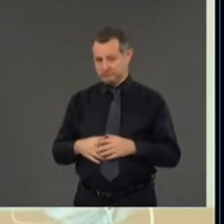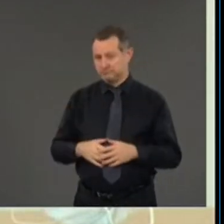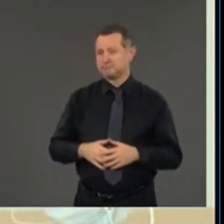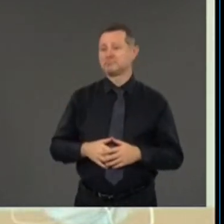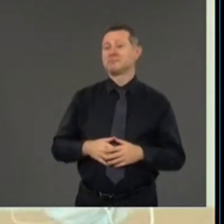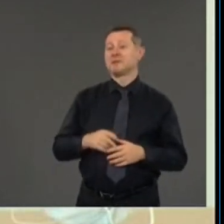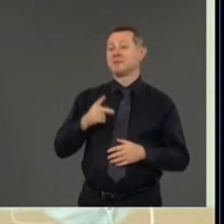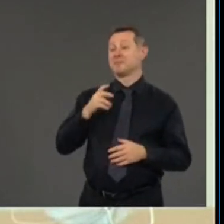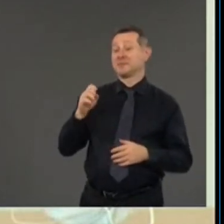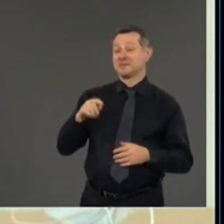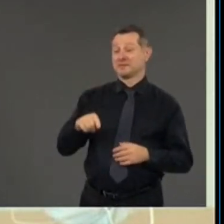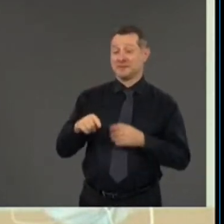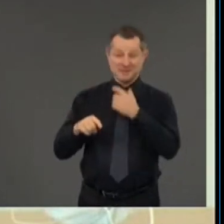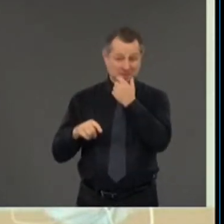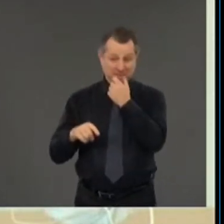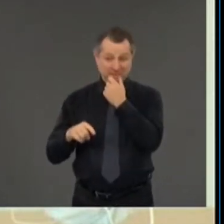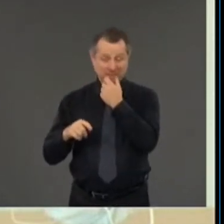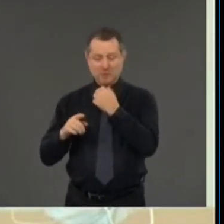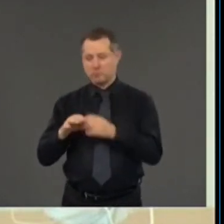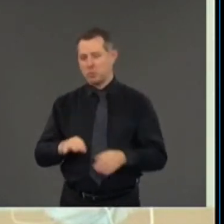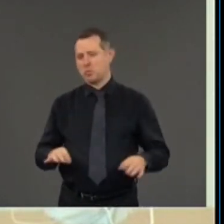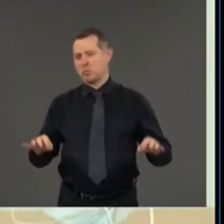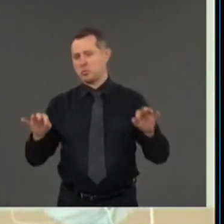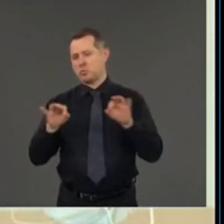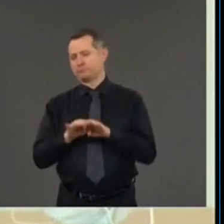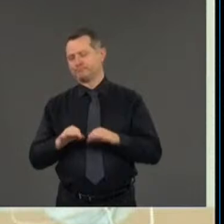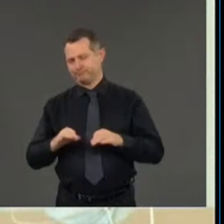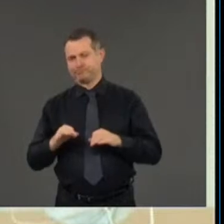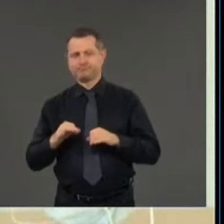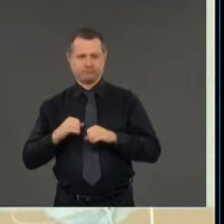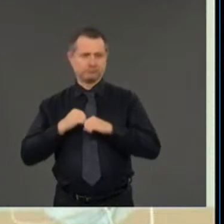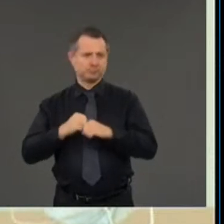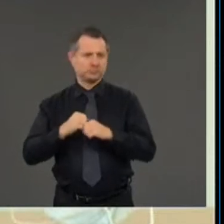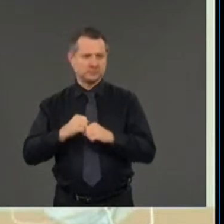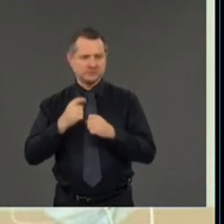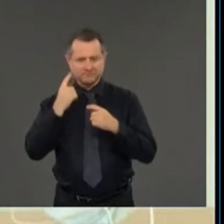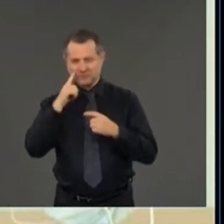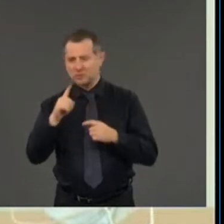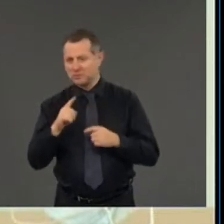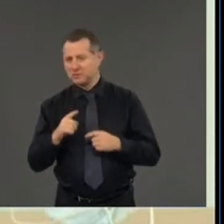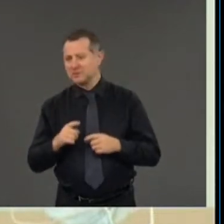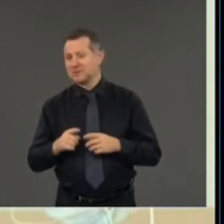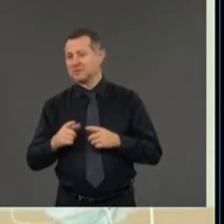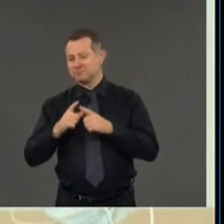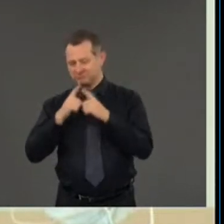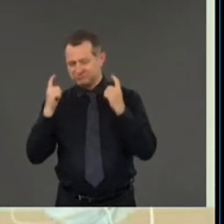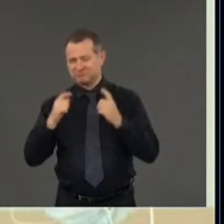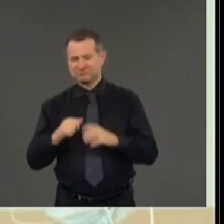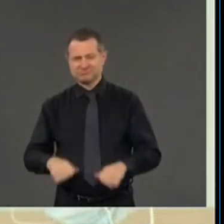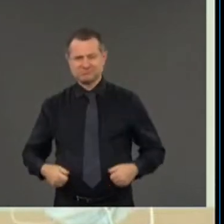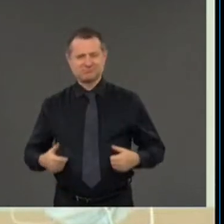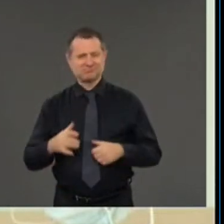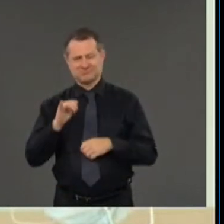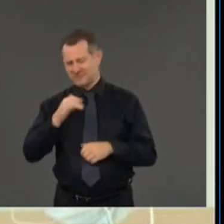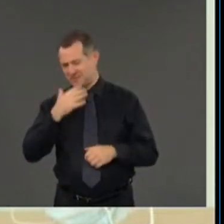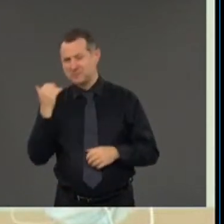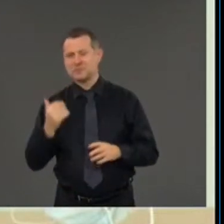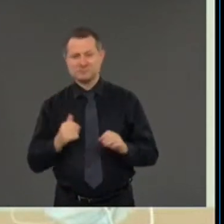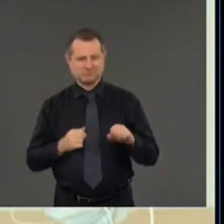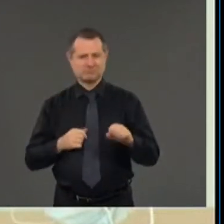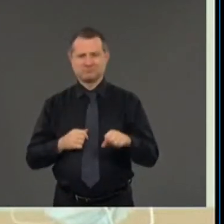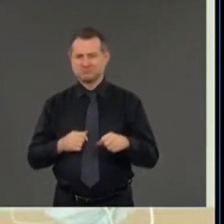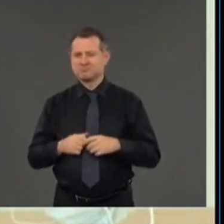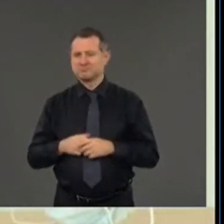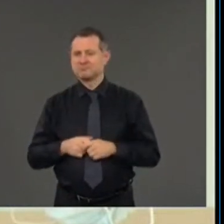does work. And the earlier you use PPE, the better it is. The more effective it is